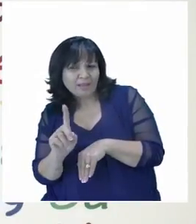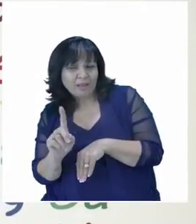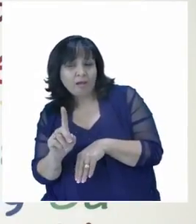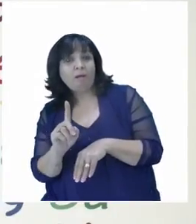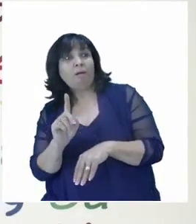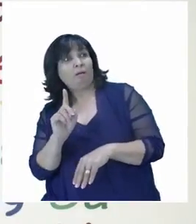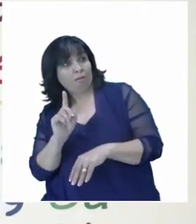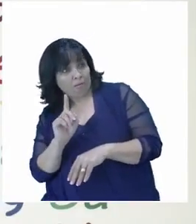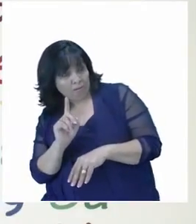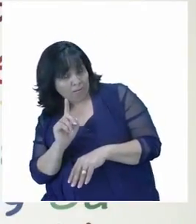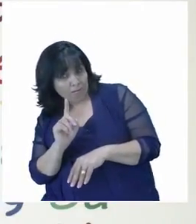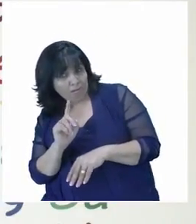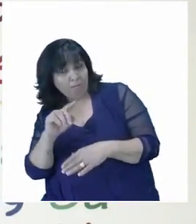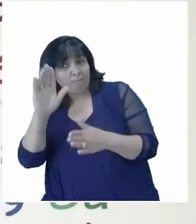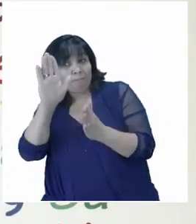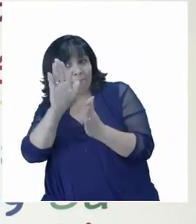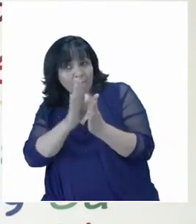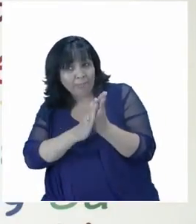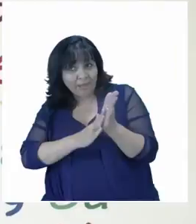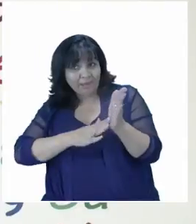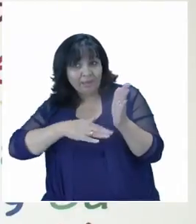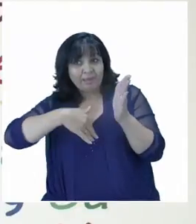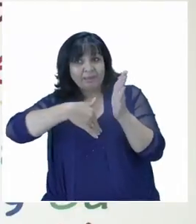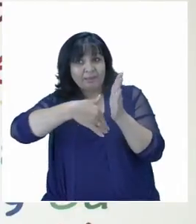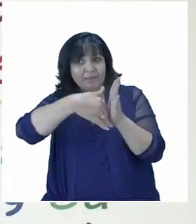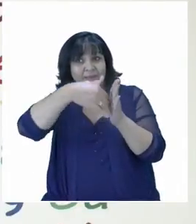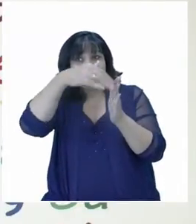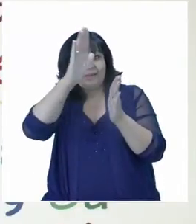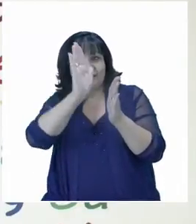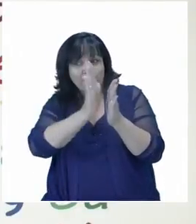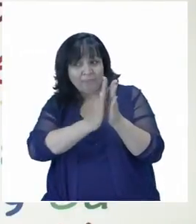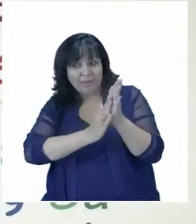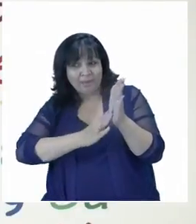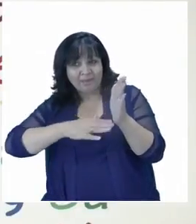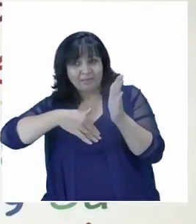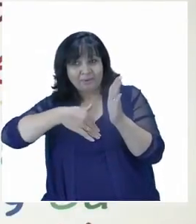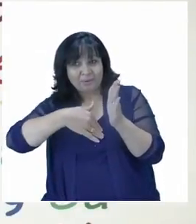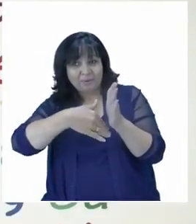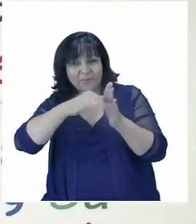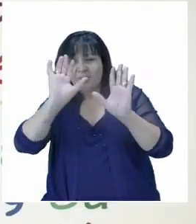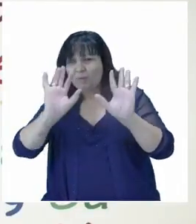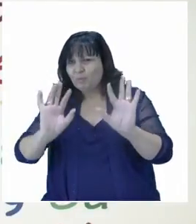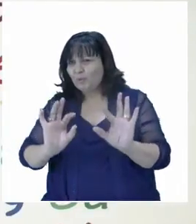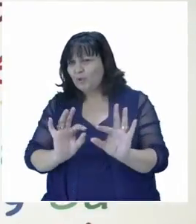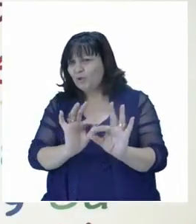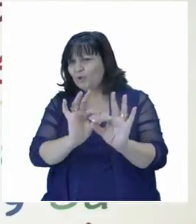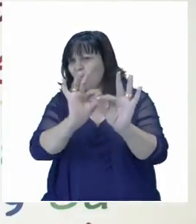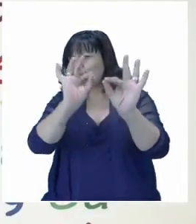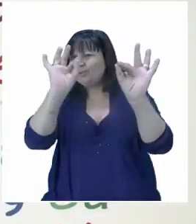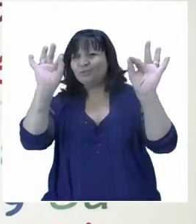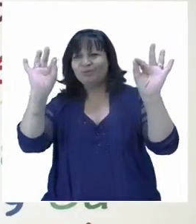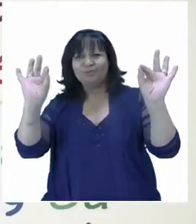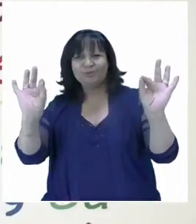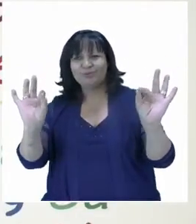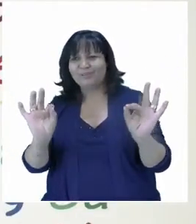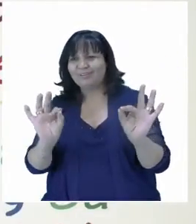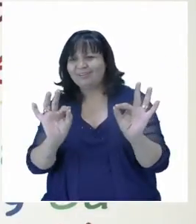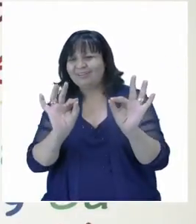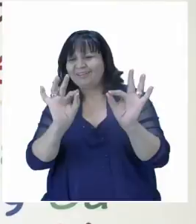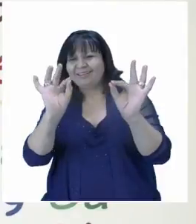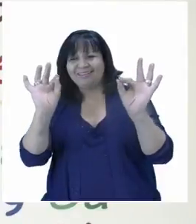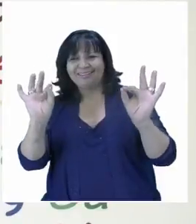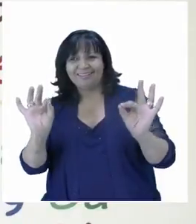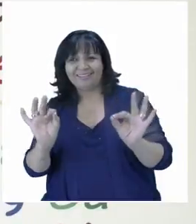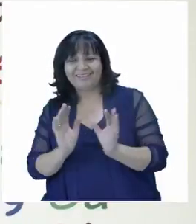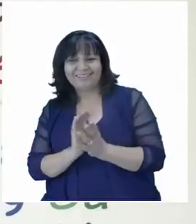you see? I am painting a beautiful picture. And I hope that you will join me one day when we are